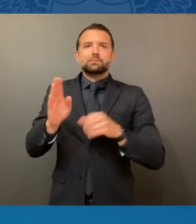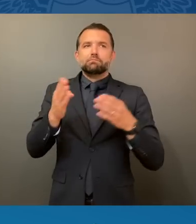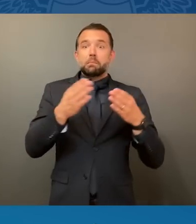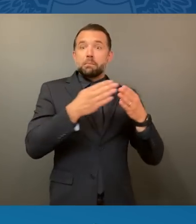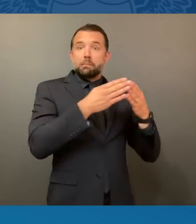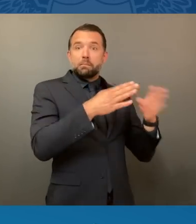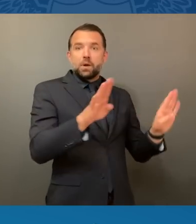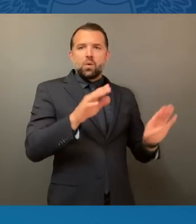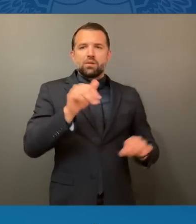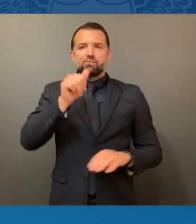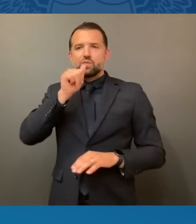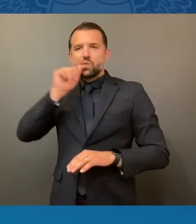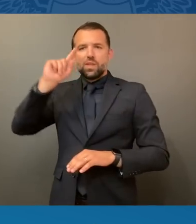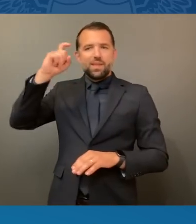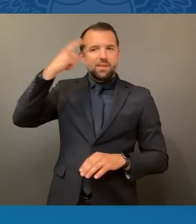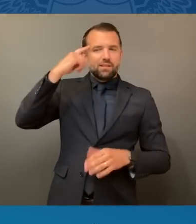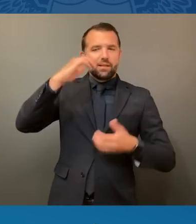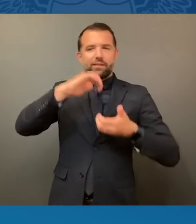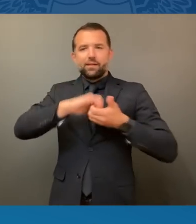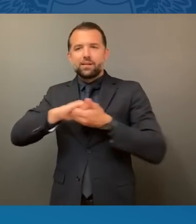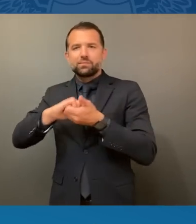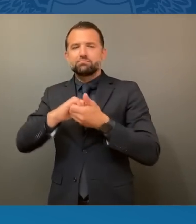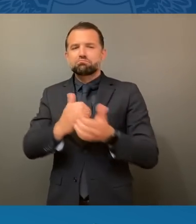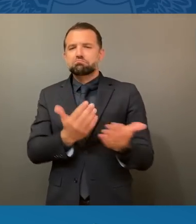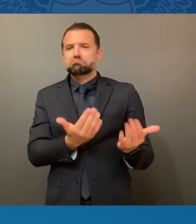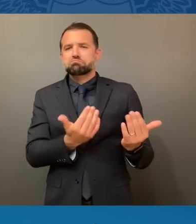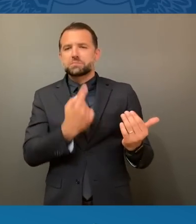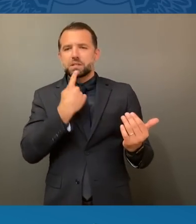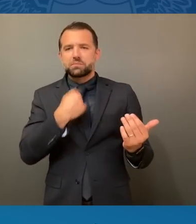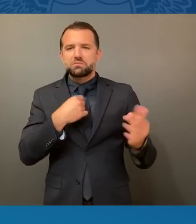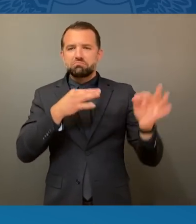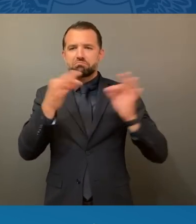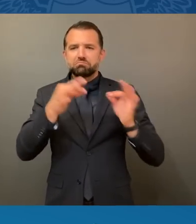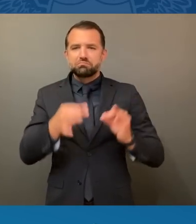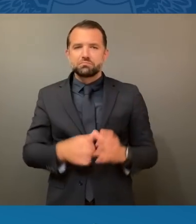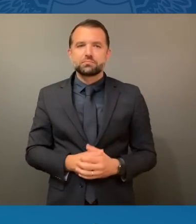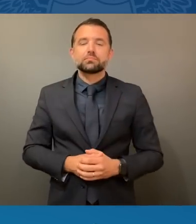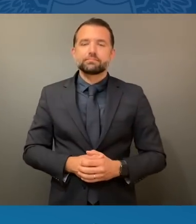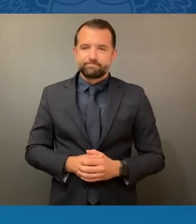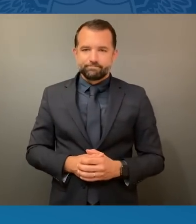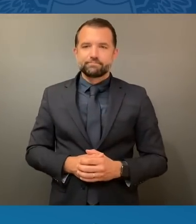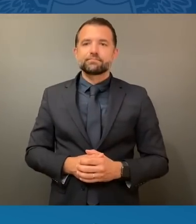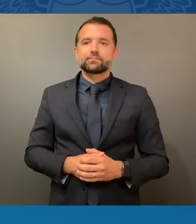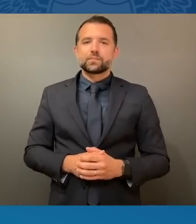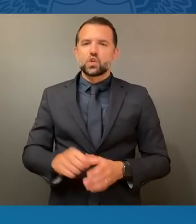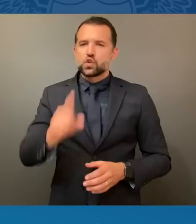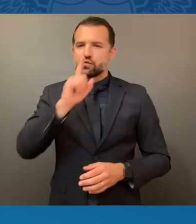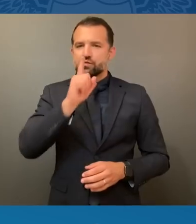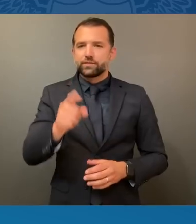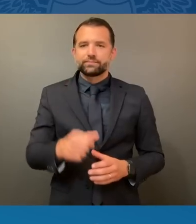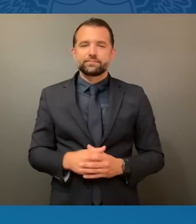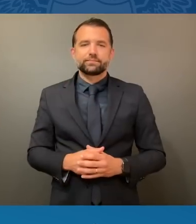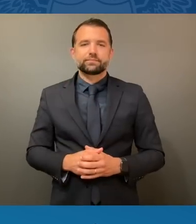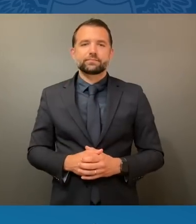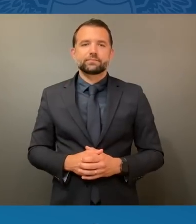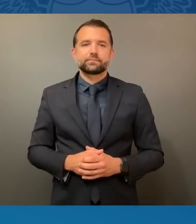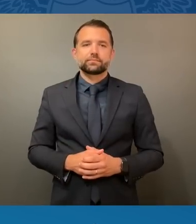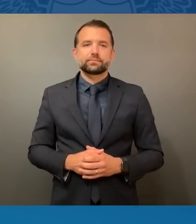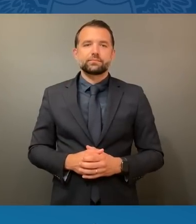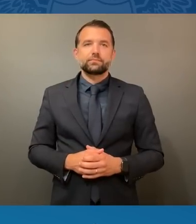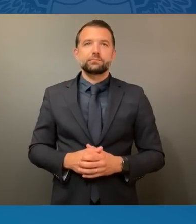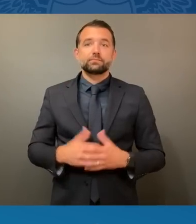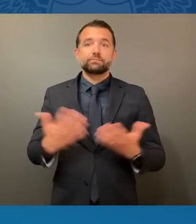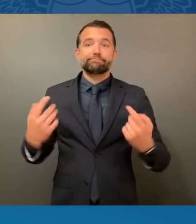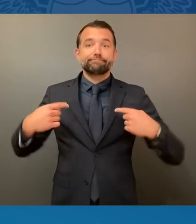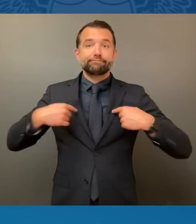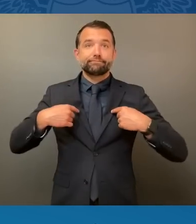talk about public-private partnerships as a devout public servant.